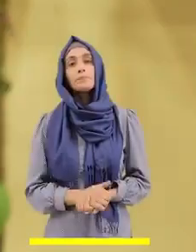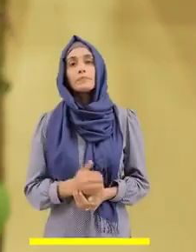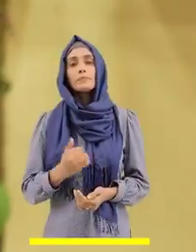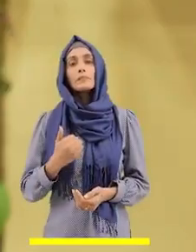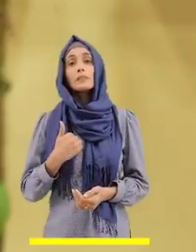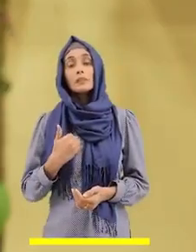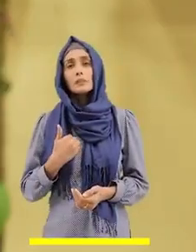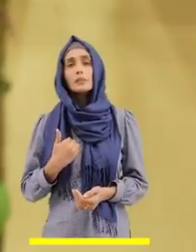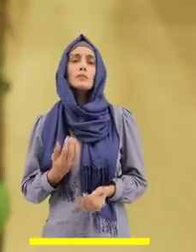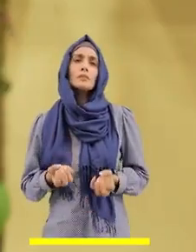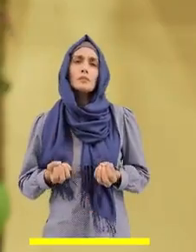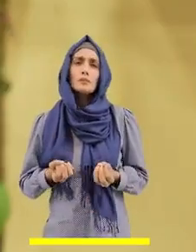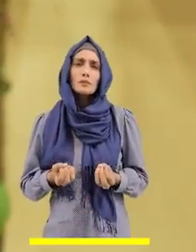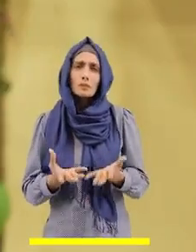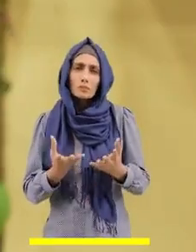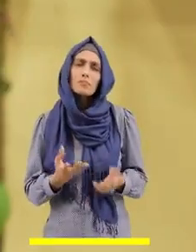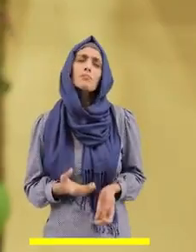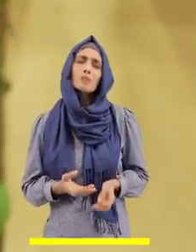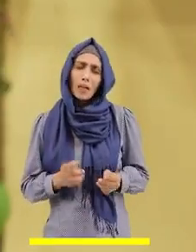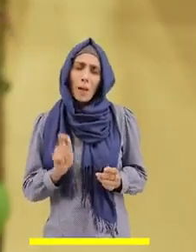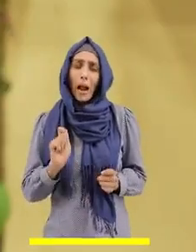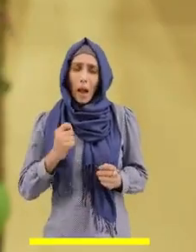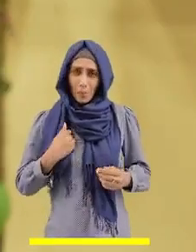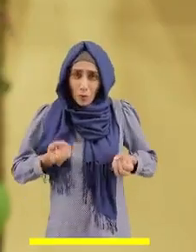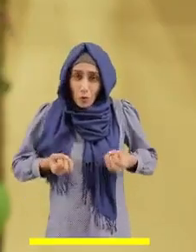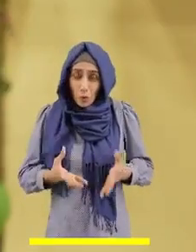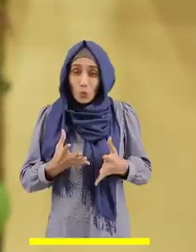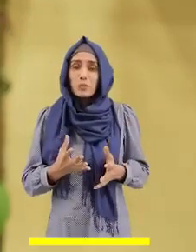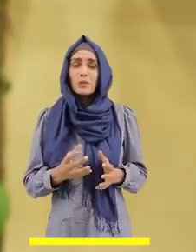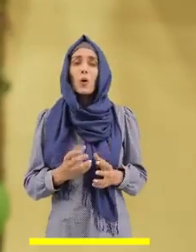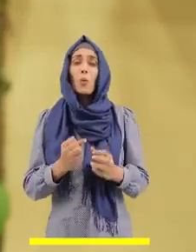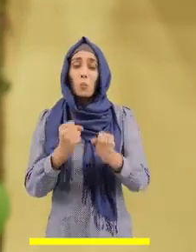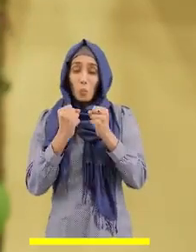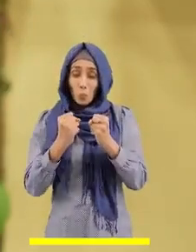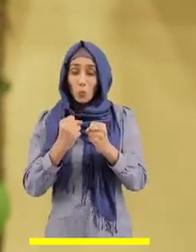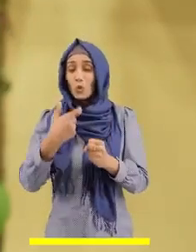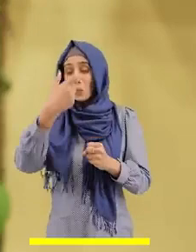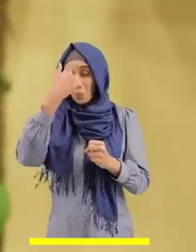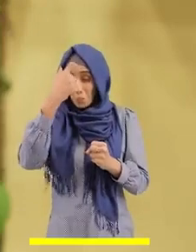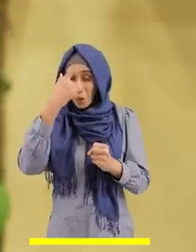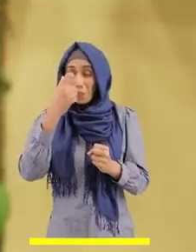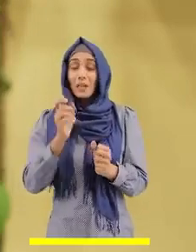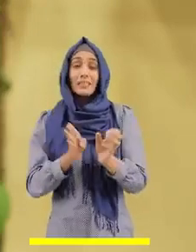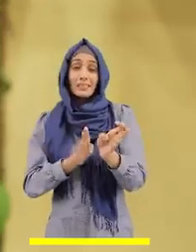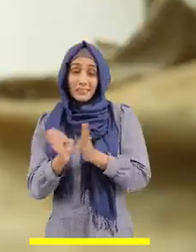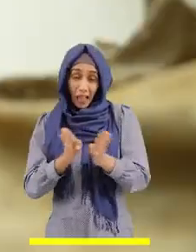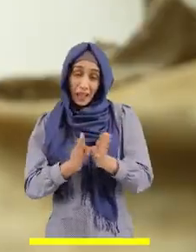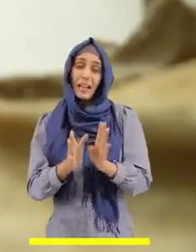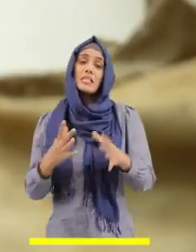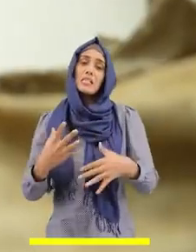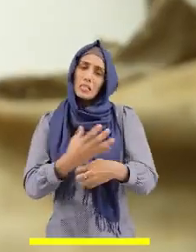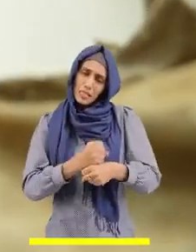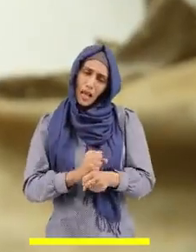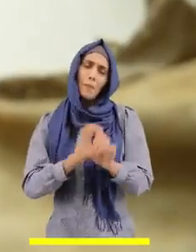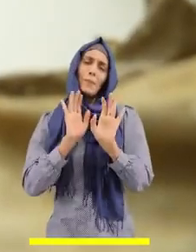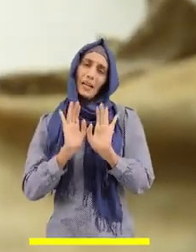In the early days, there was a reasonable amount of skepticism, if you will, even